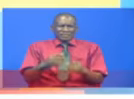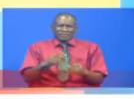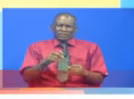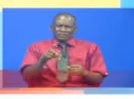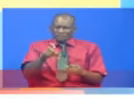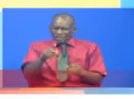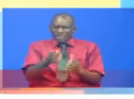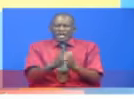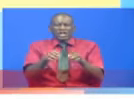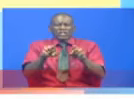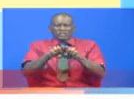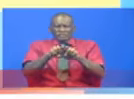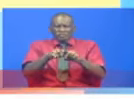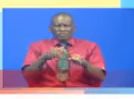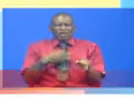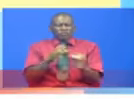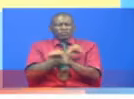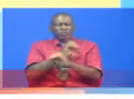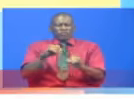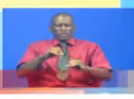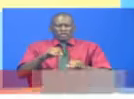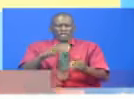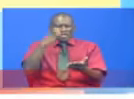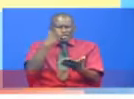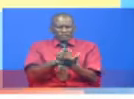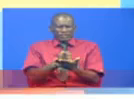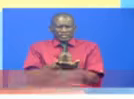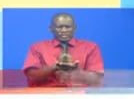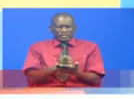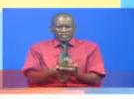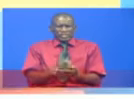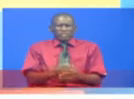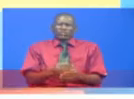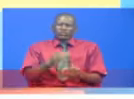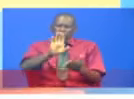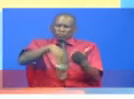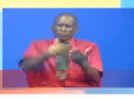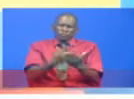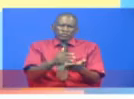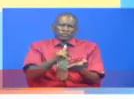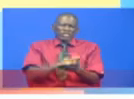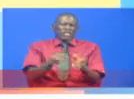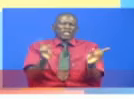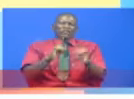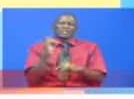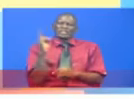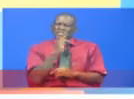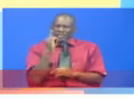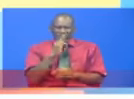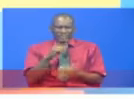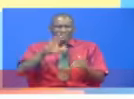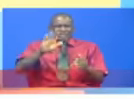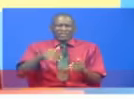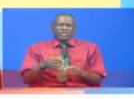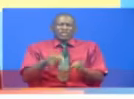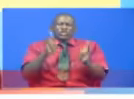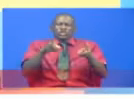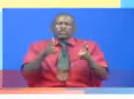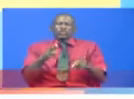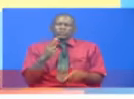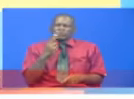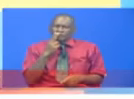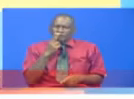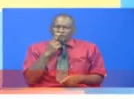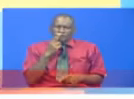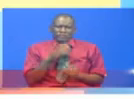is insufficient and persuasive evidence to suggest that they are less harmful than conventional cigarettes.